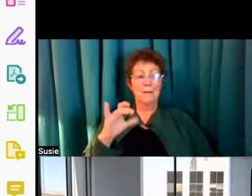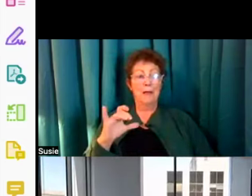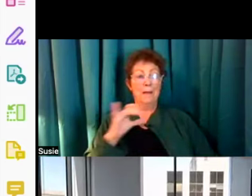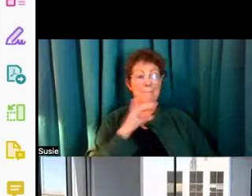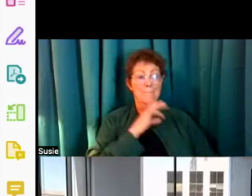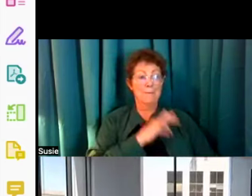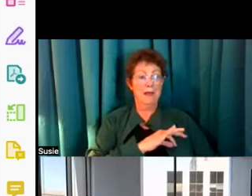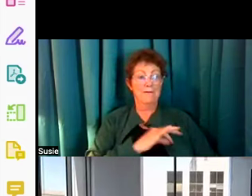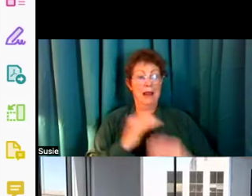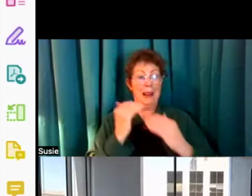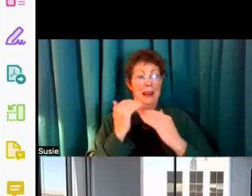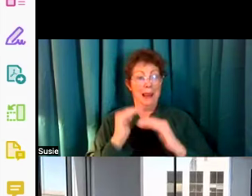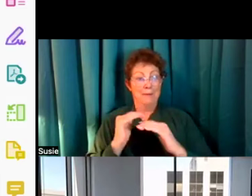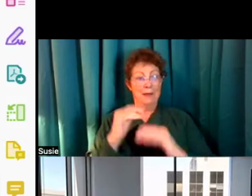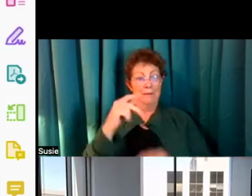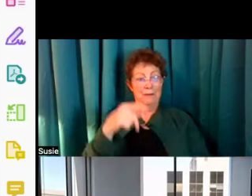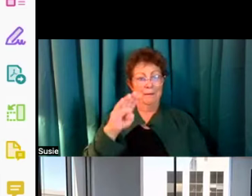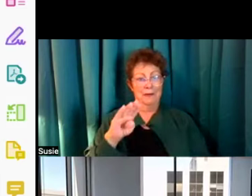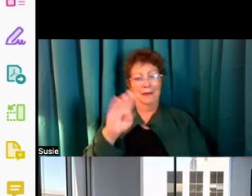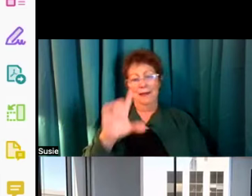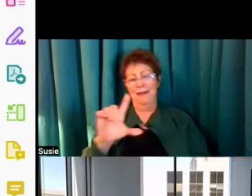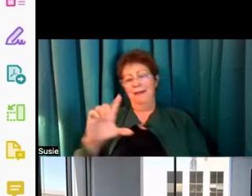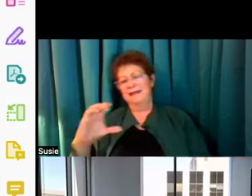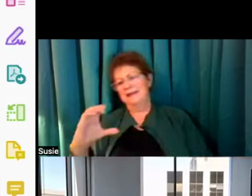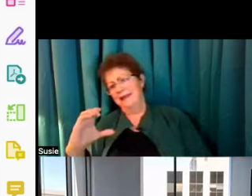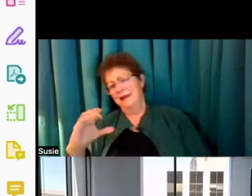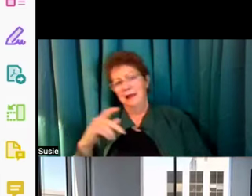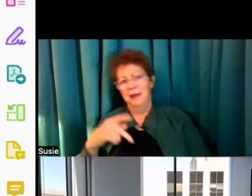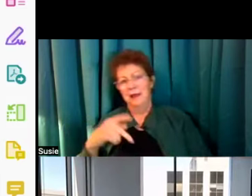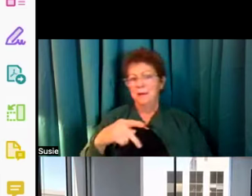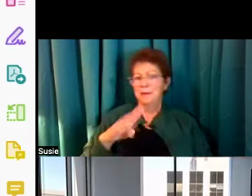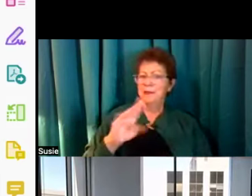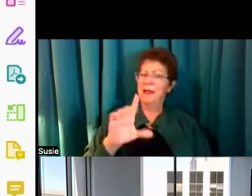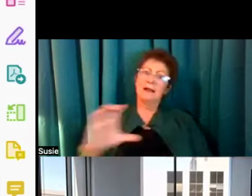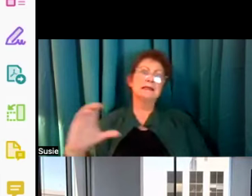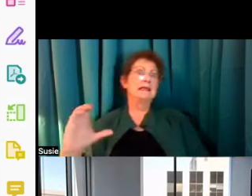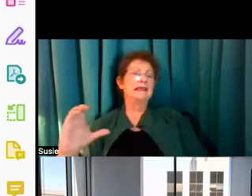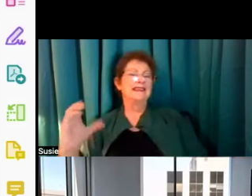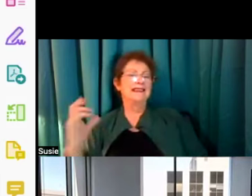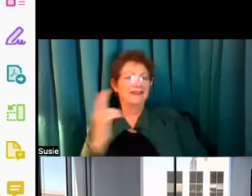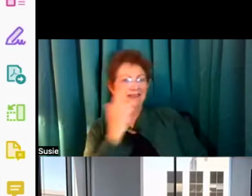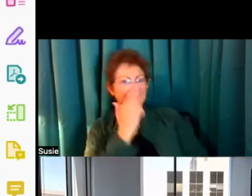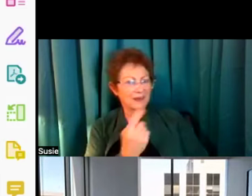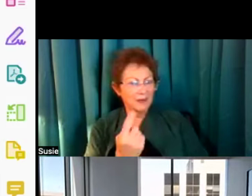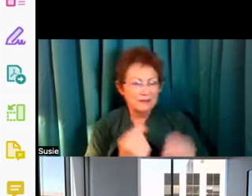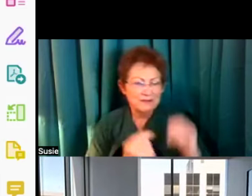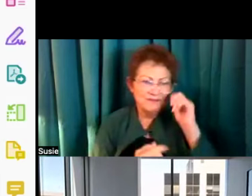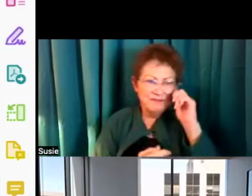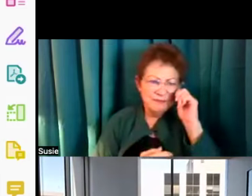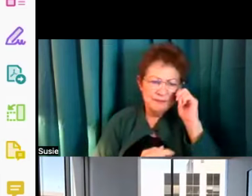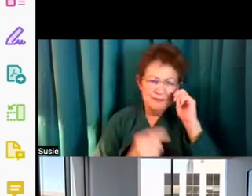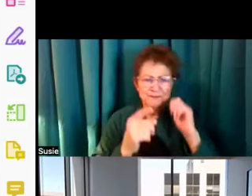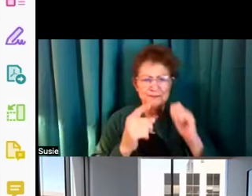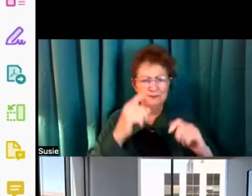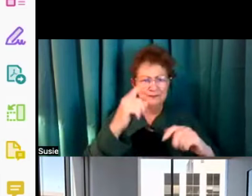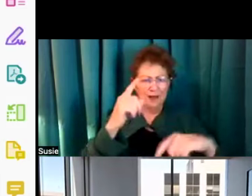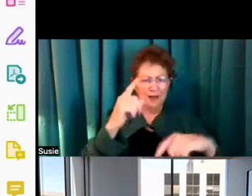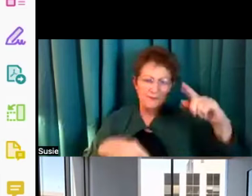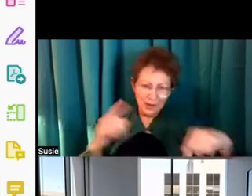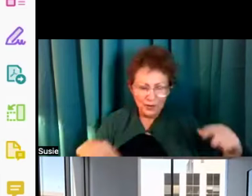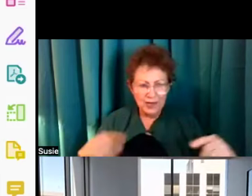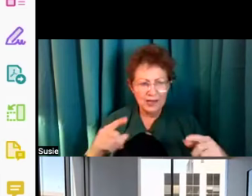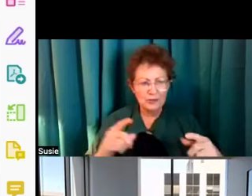limited liability company. So fun acronym PBLLC. This is just a variation of